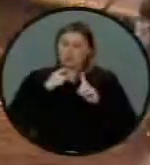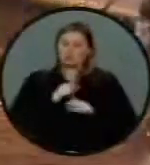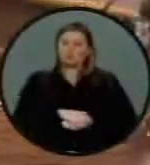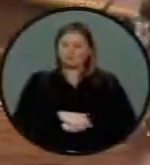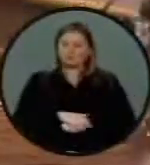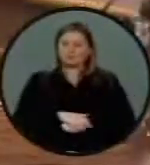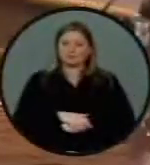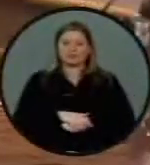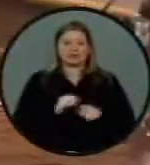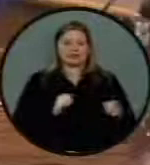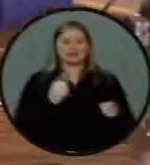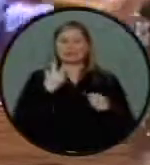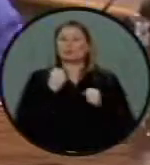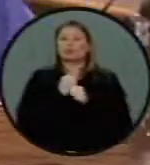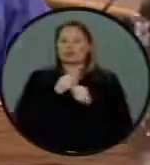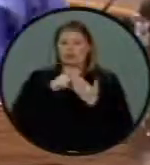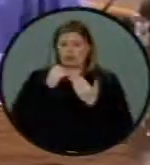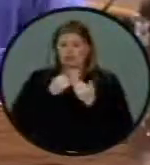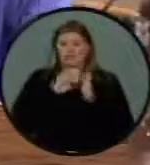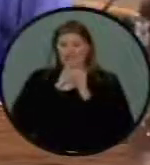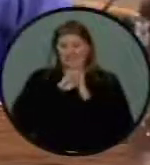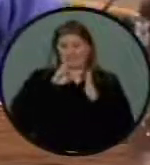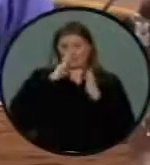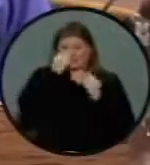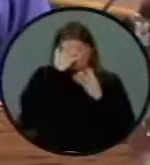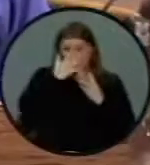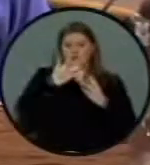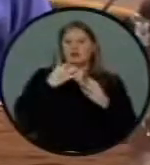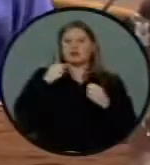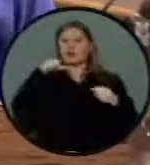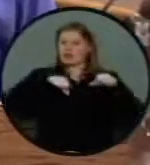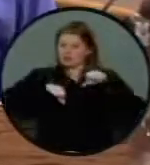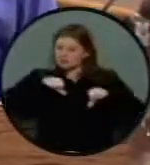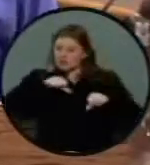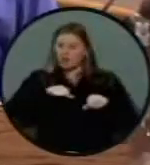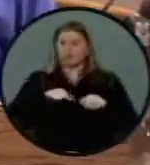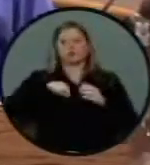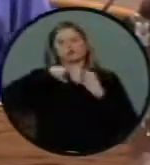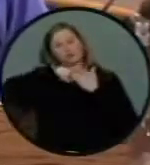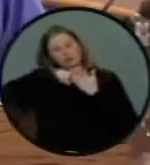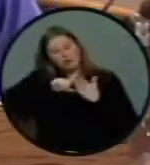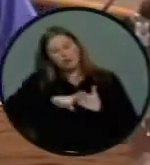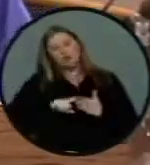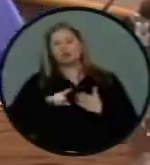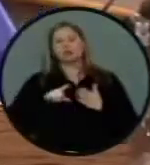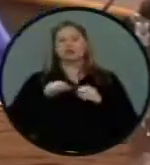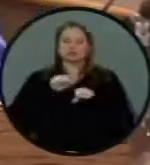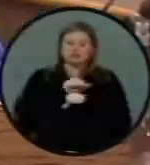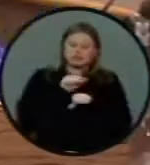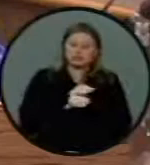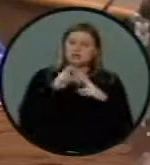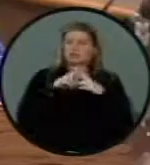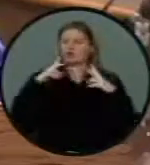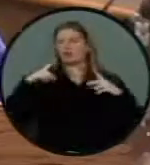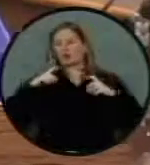tell you, it's a 3-year project to develop this information, the science underneath it and the statistics, and that is very,